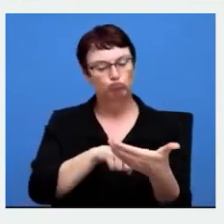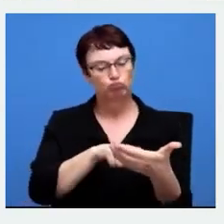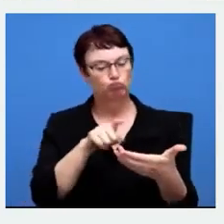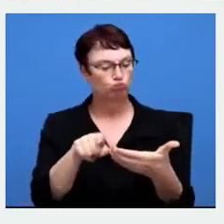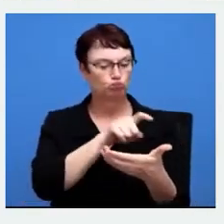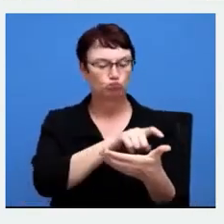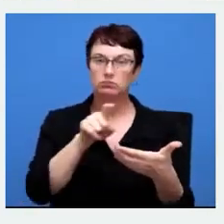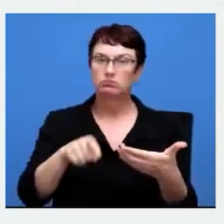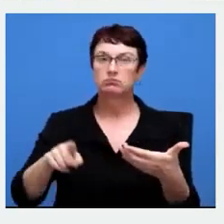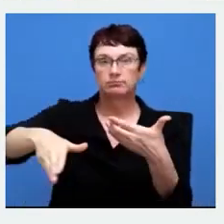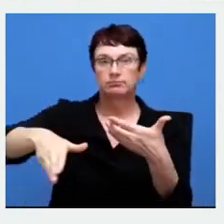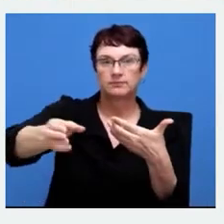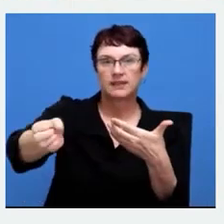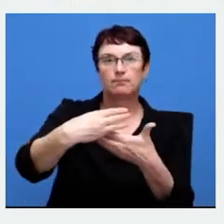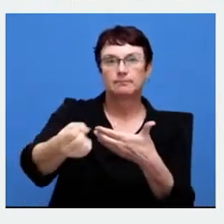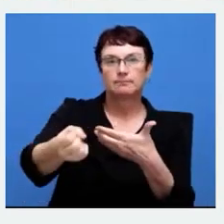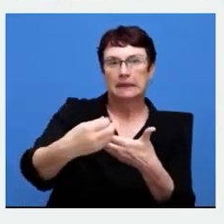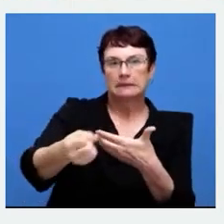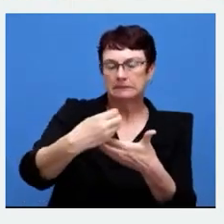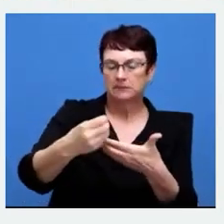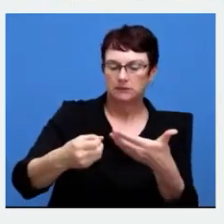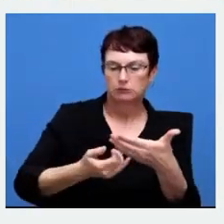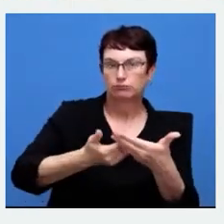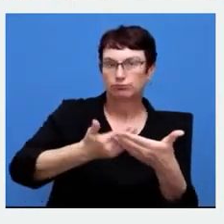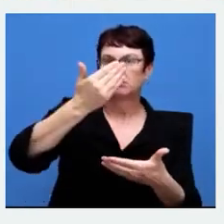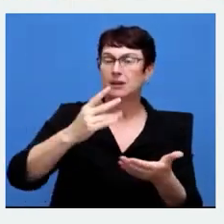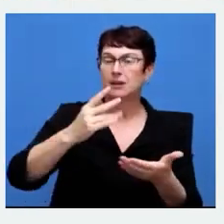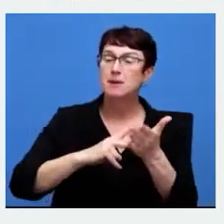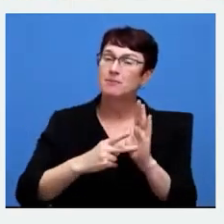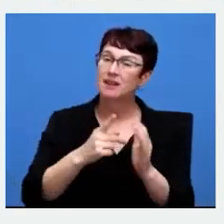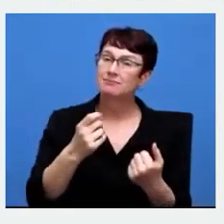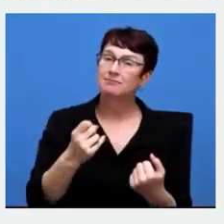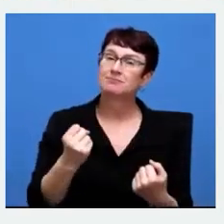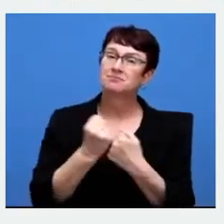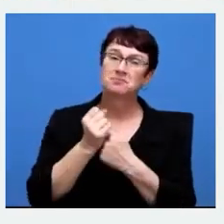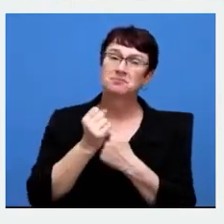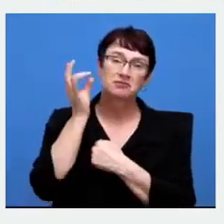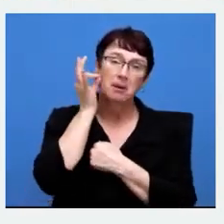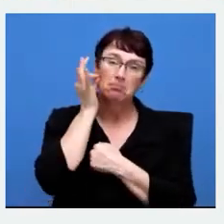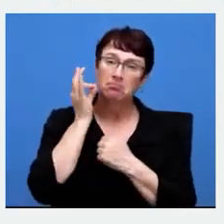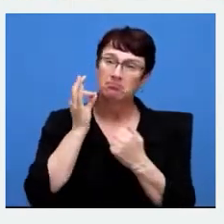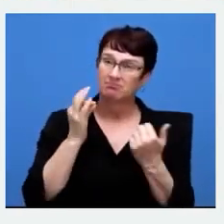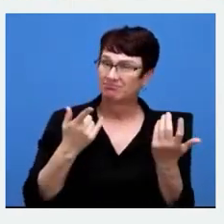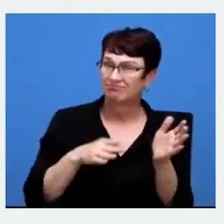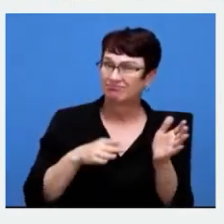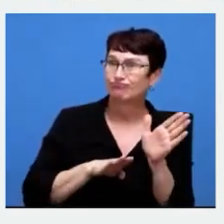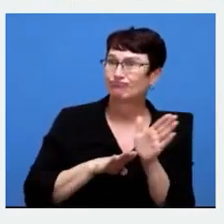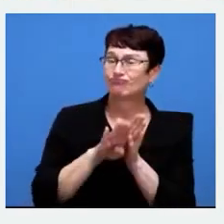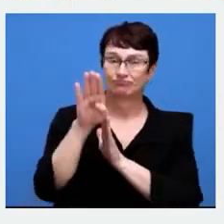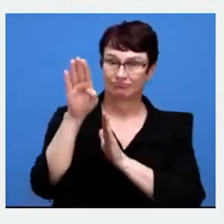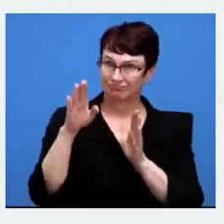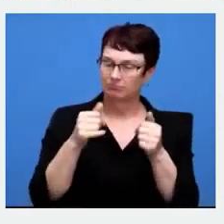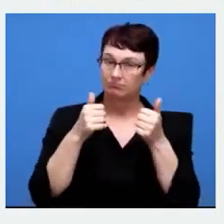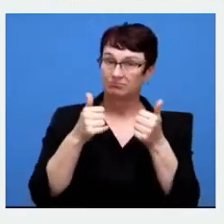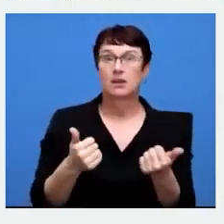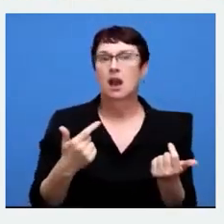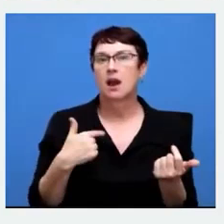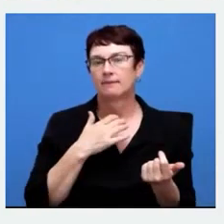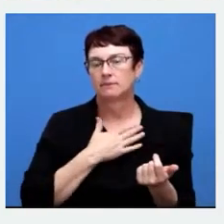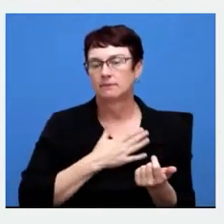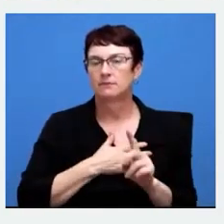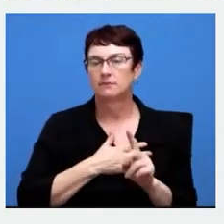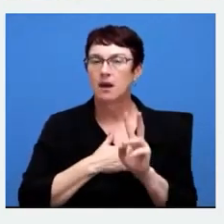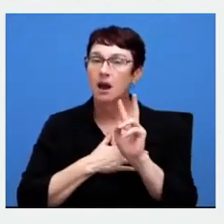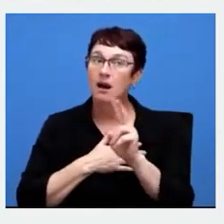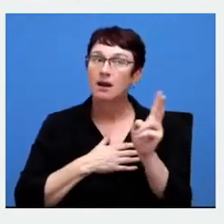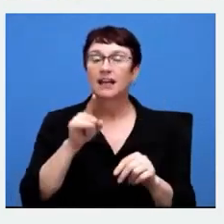minorities. And of course, it would be great to develop gender atlases also in European cities, so to shed light